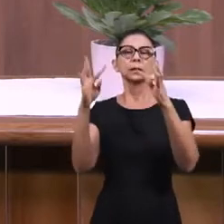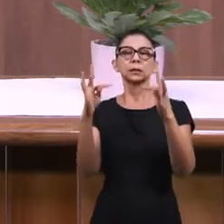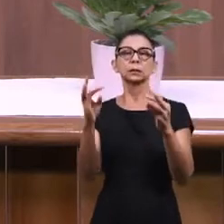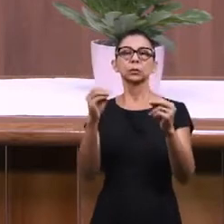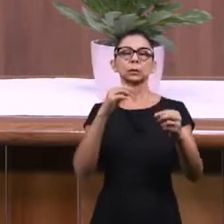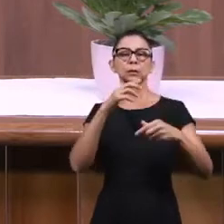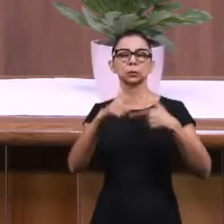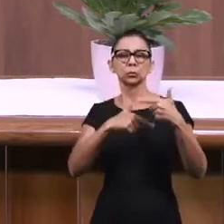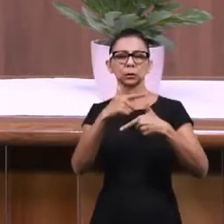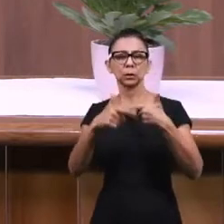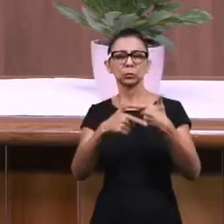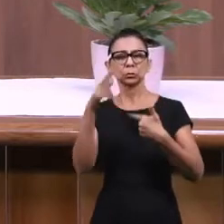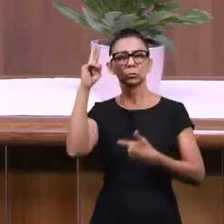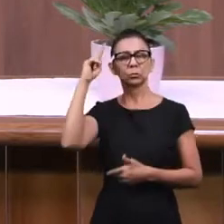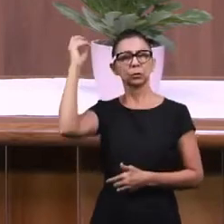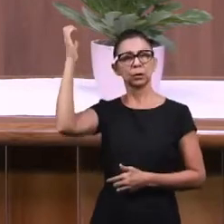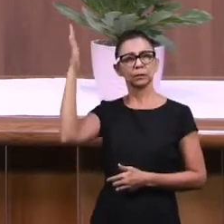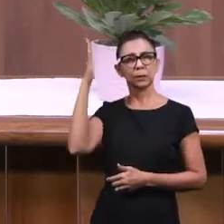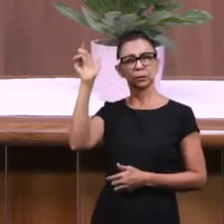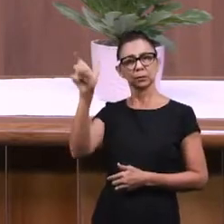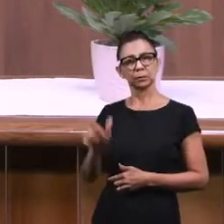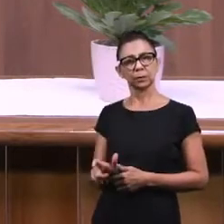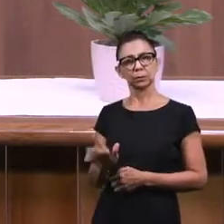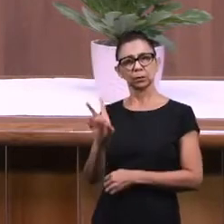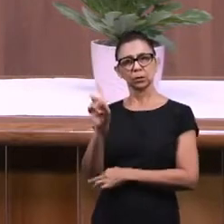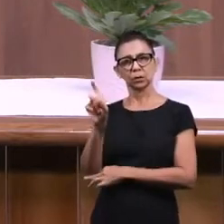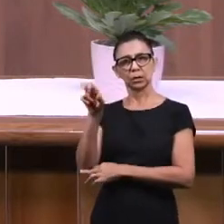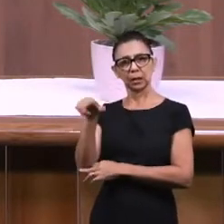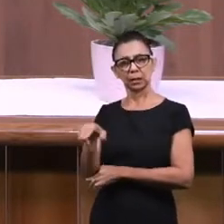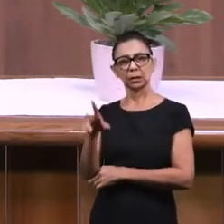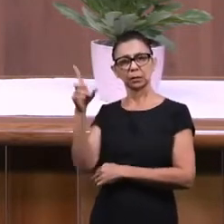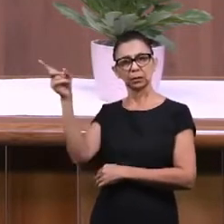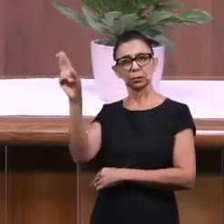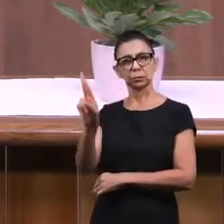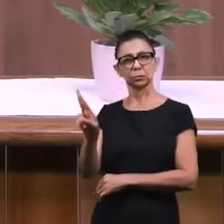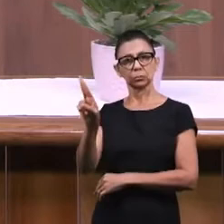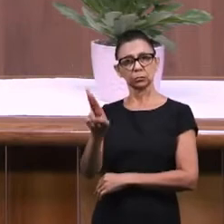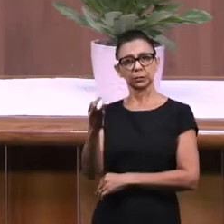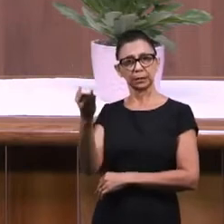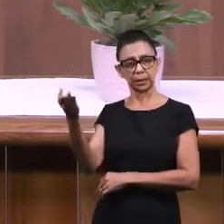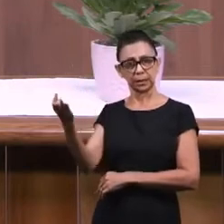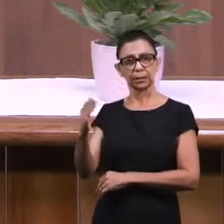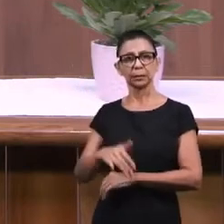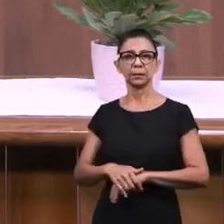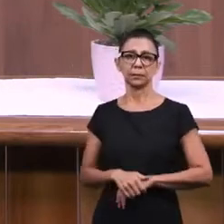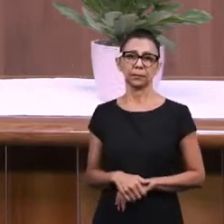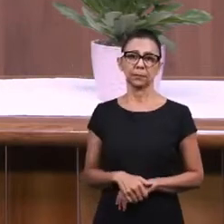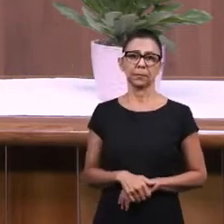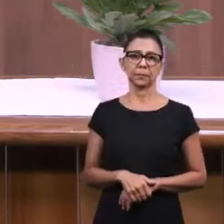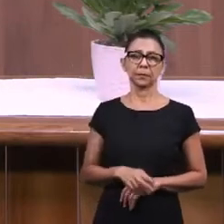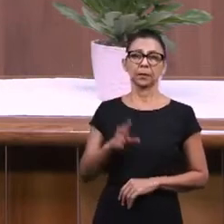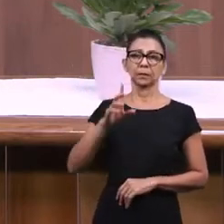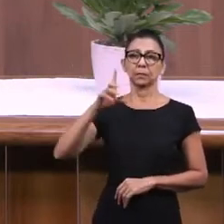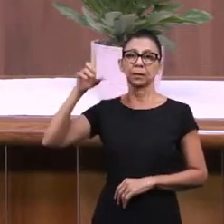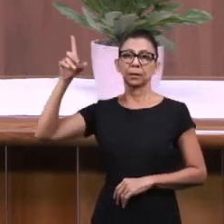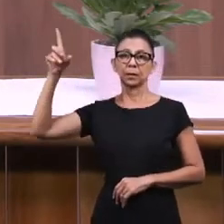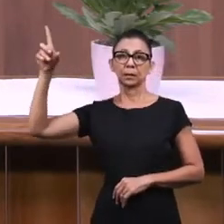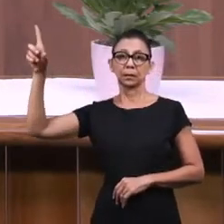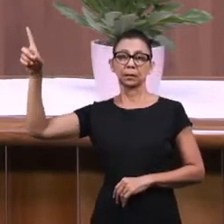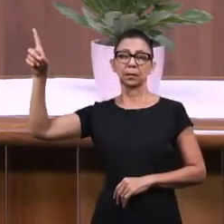battles, the victory was revealed by God to Daniel. And God used Daniel to spread his